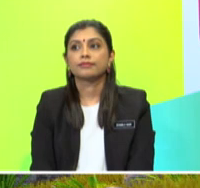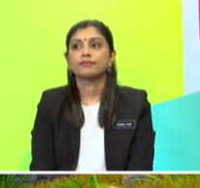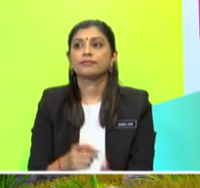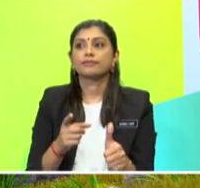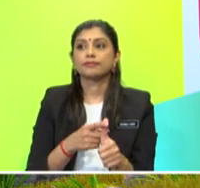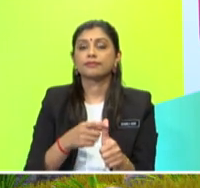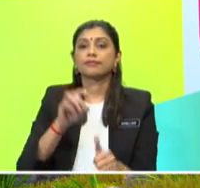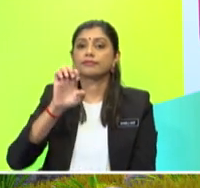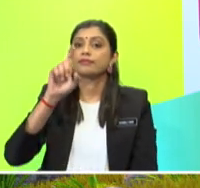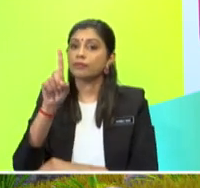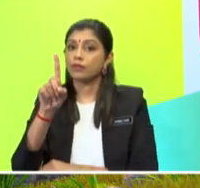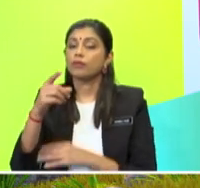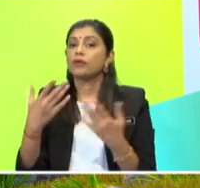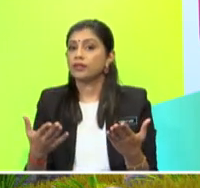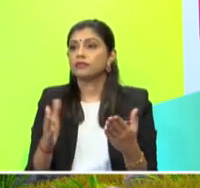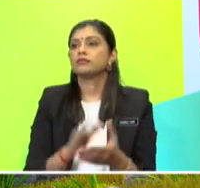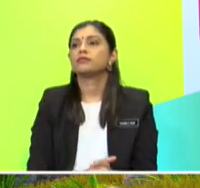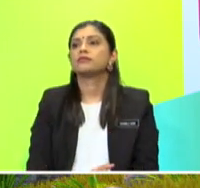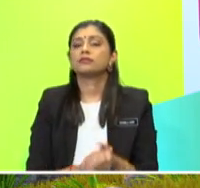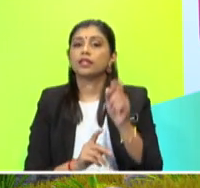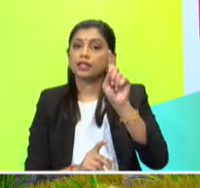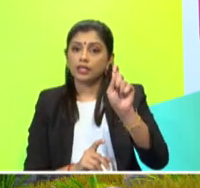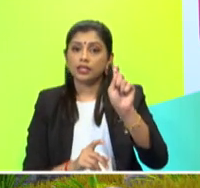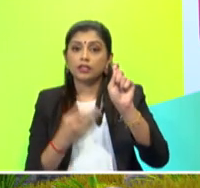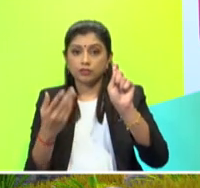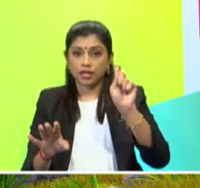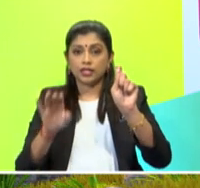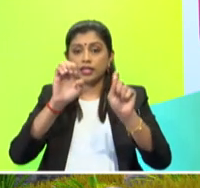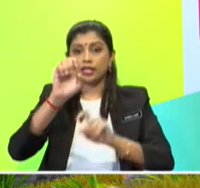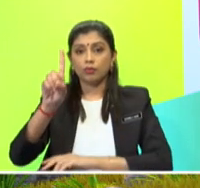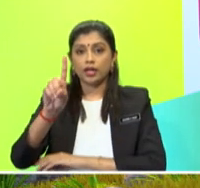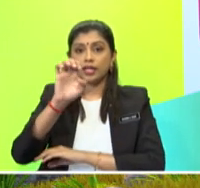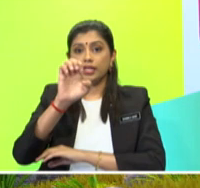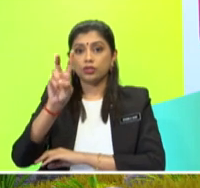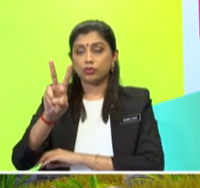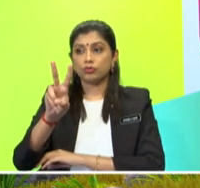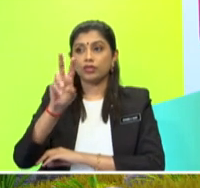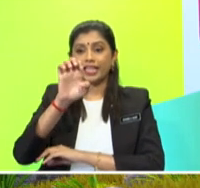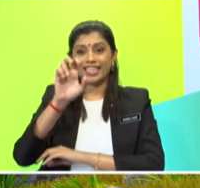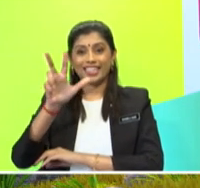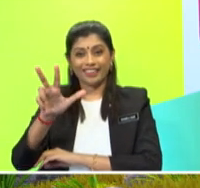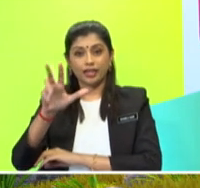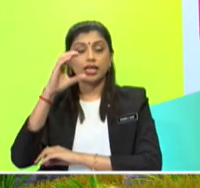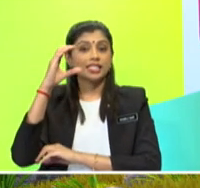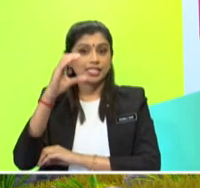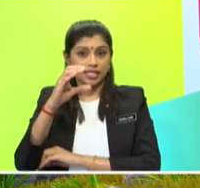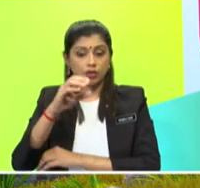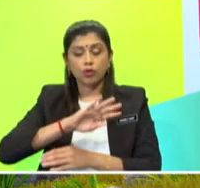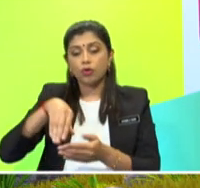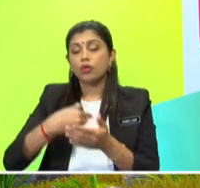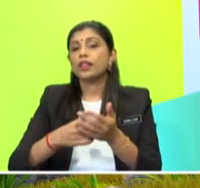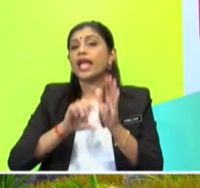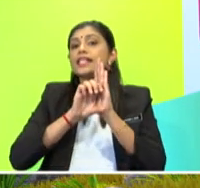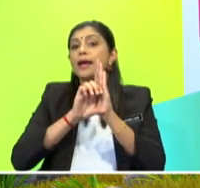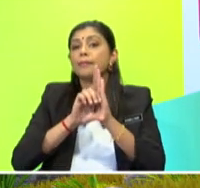with, apart from that, we have our E2, as I see it, language expressions. And the next E for evidence, we start